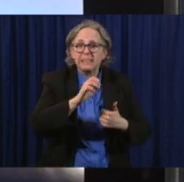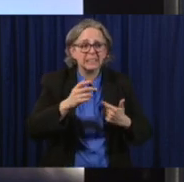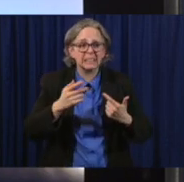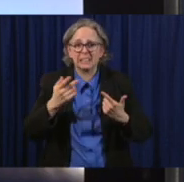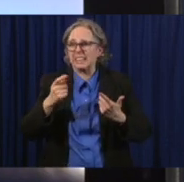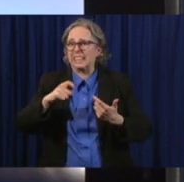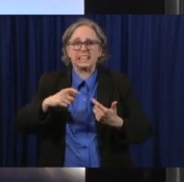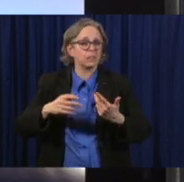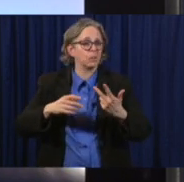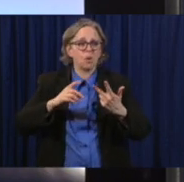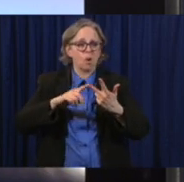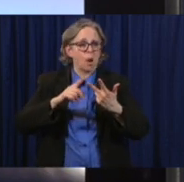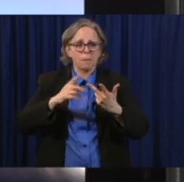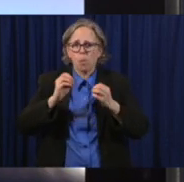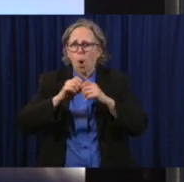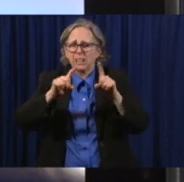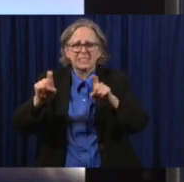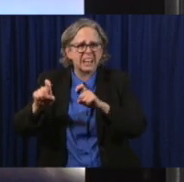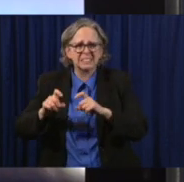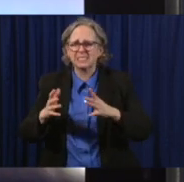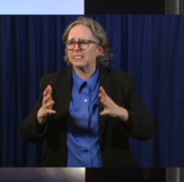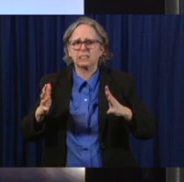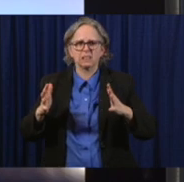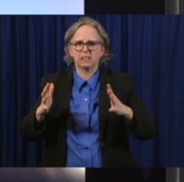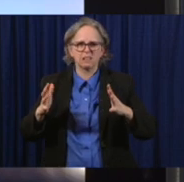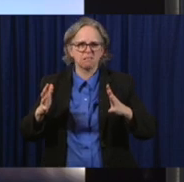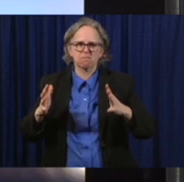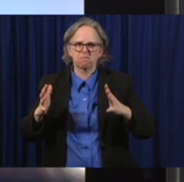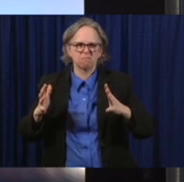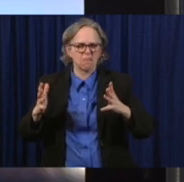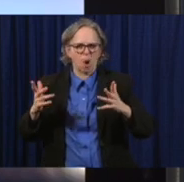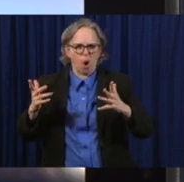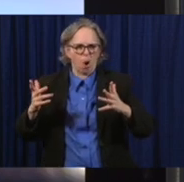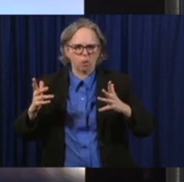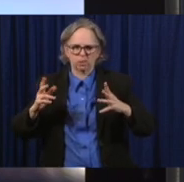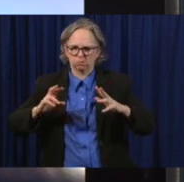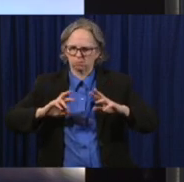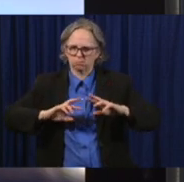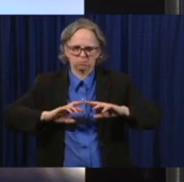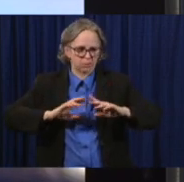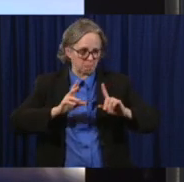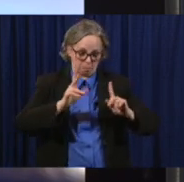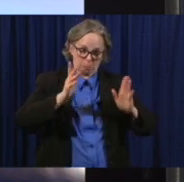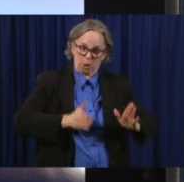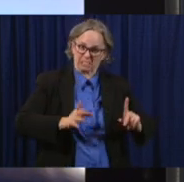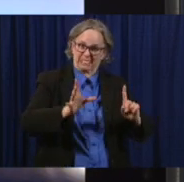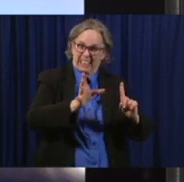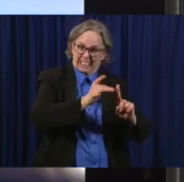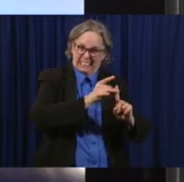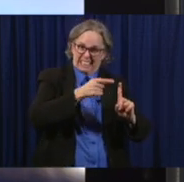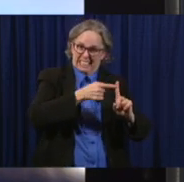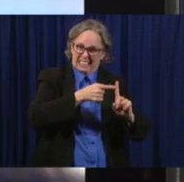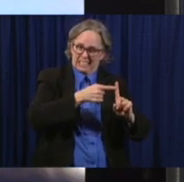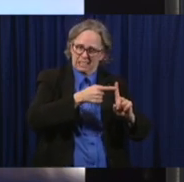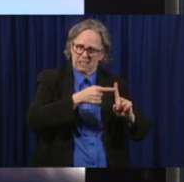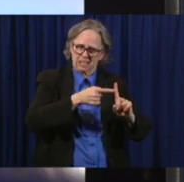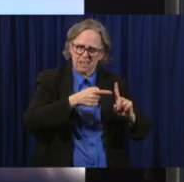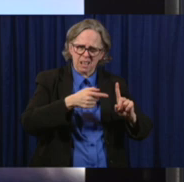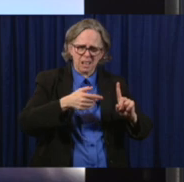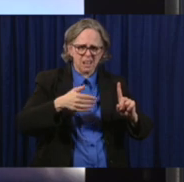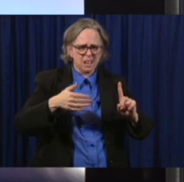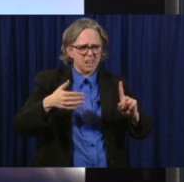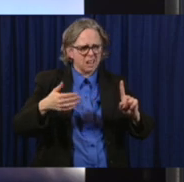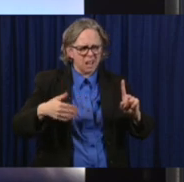another test, there is a person attached to that. And I am acutely aware of what that